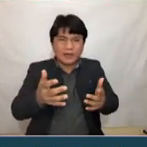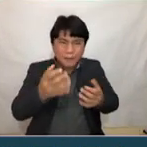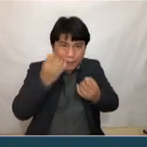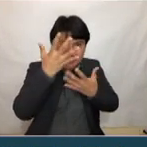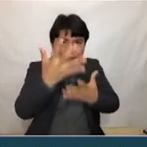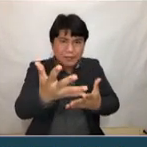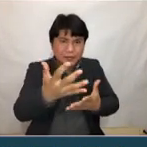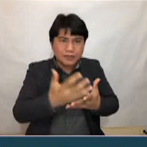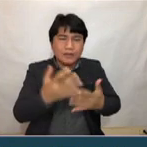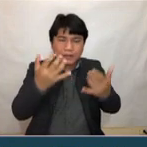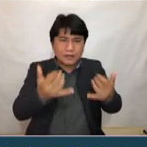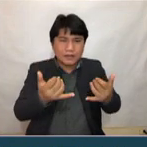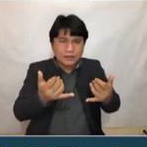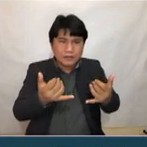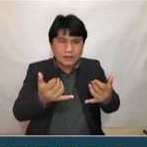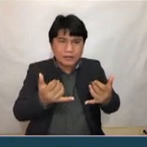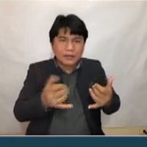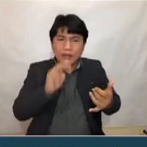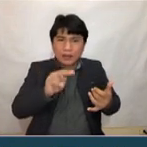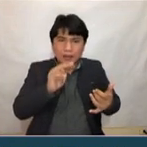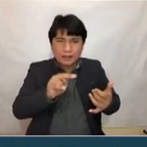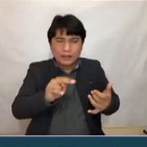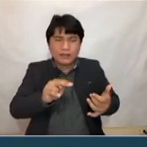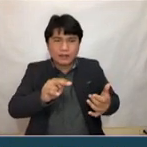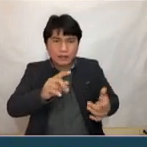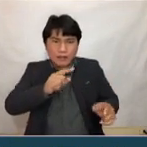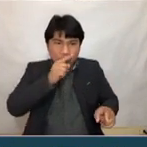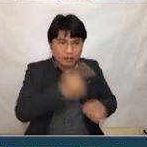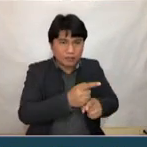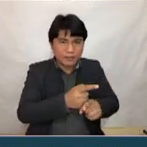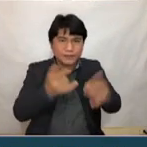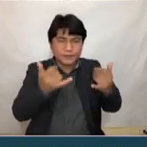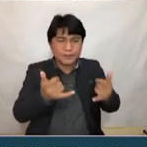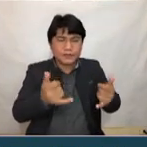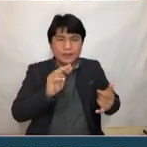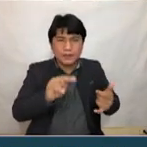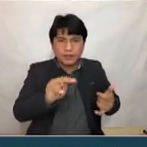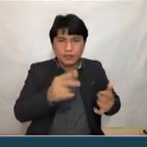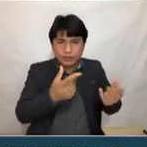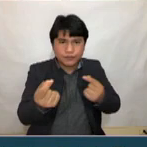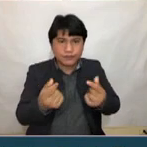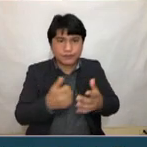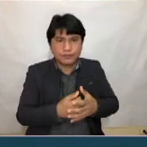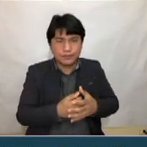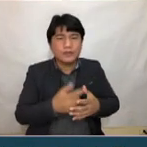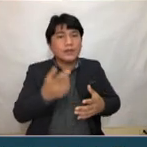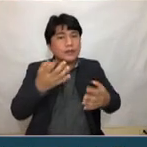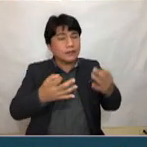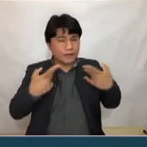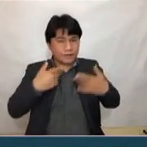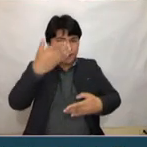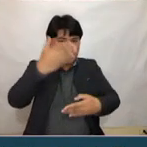So this needs to be corrected very soon. The other part that we need to do is, since we have locked down